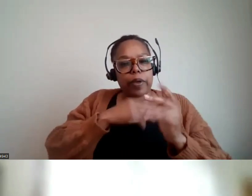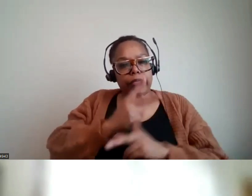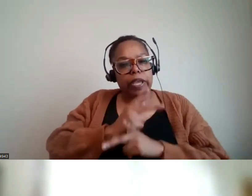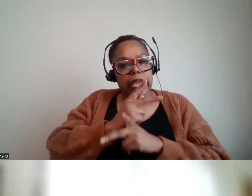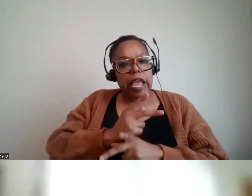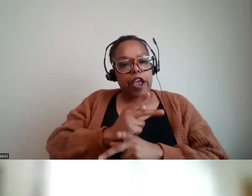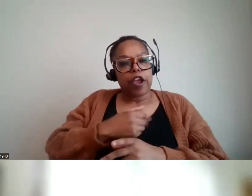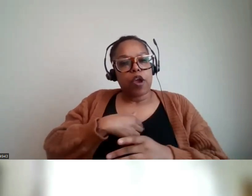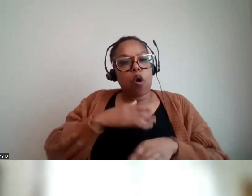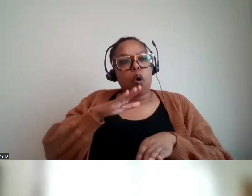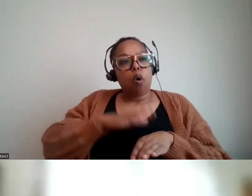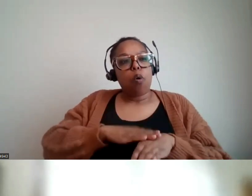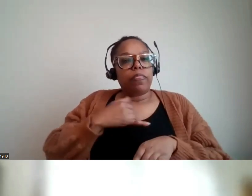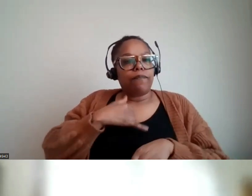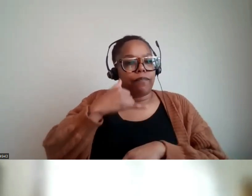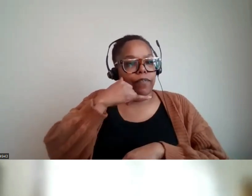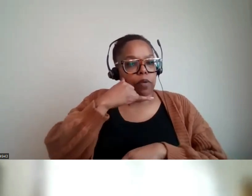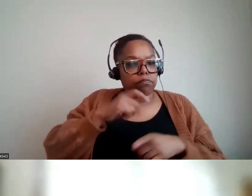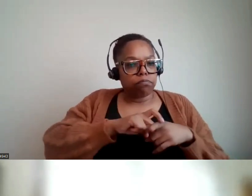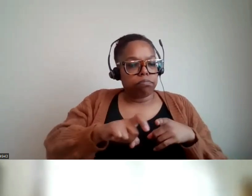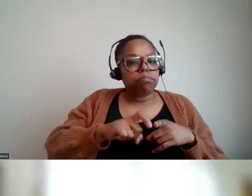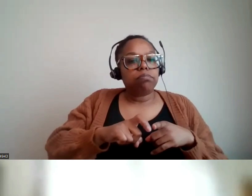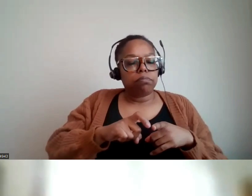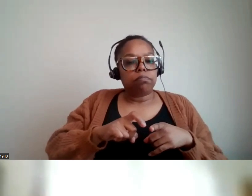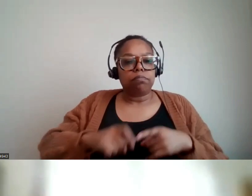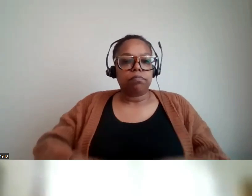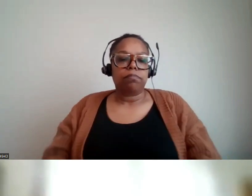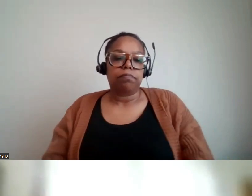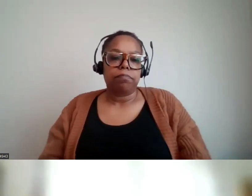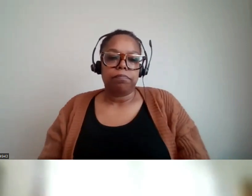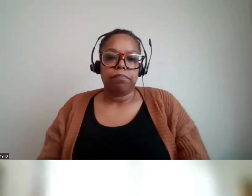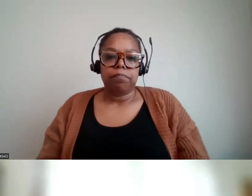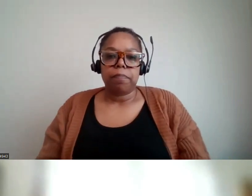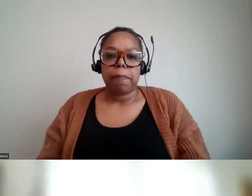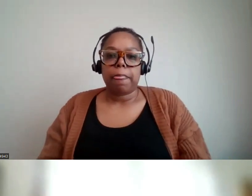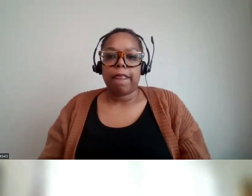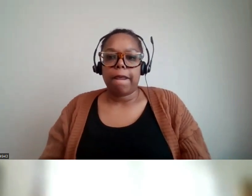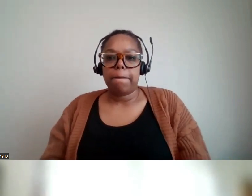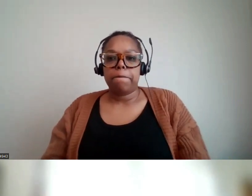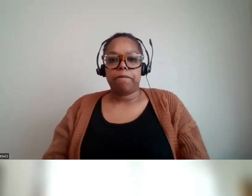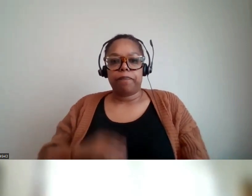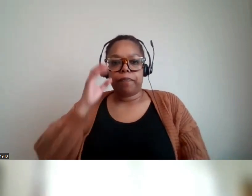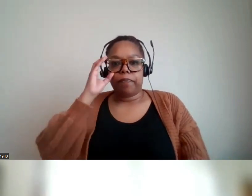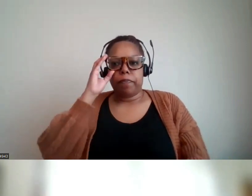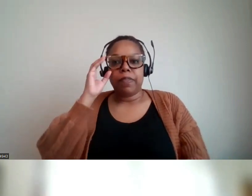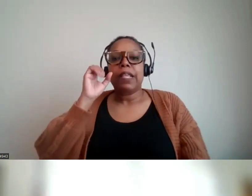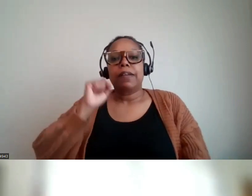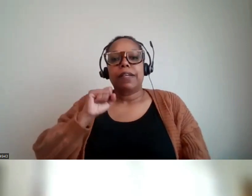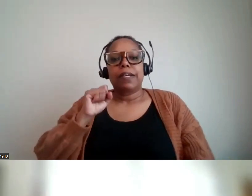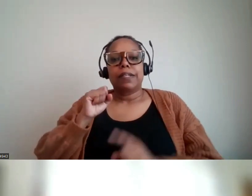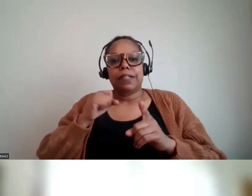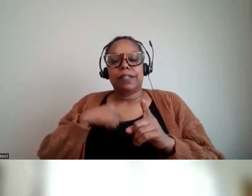calling, usually a school or parent. Right. I'm going to echo a lot of what Tim said. So for